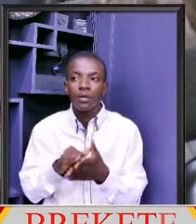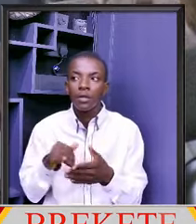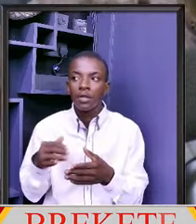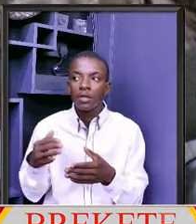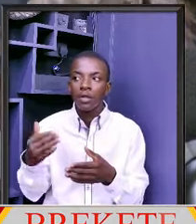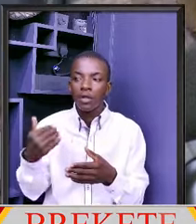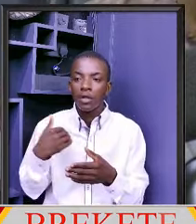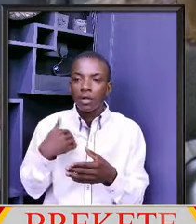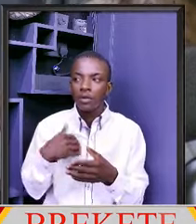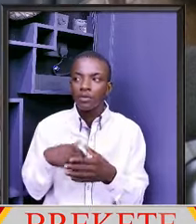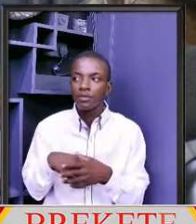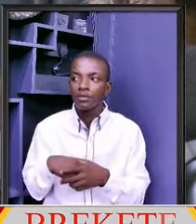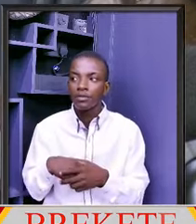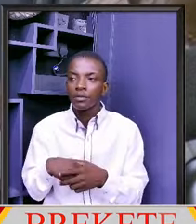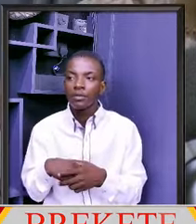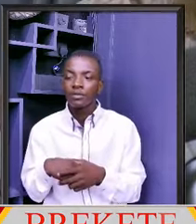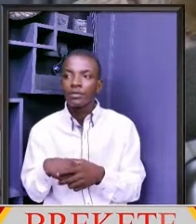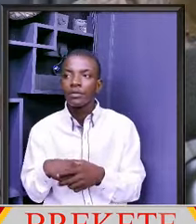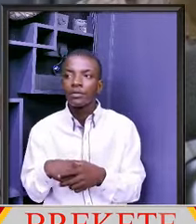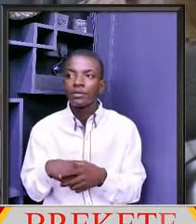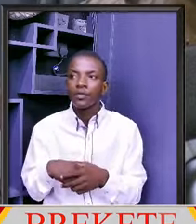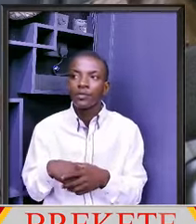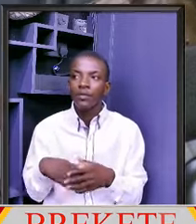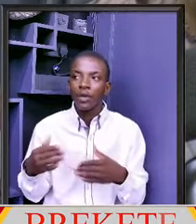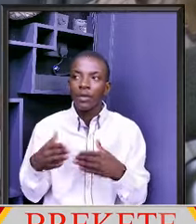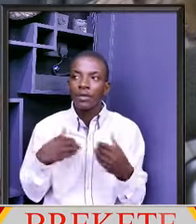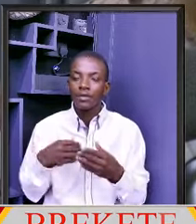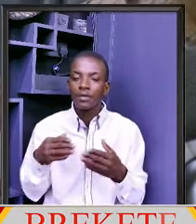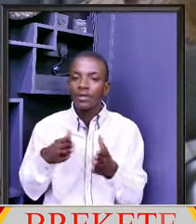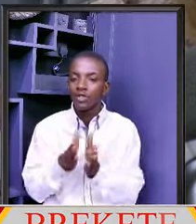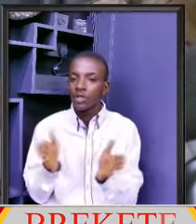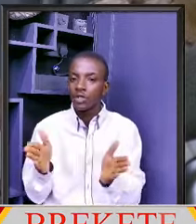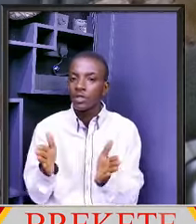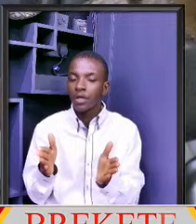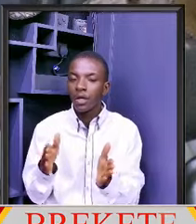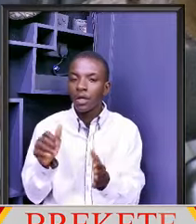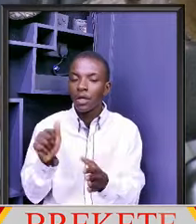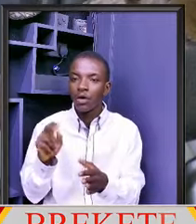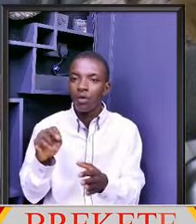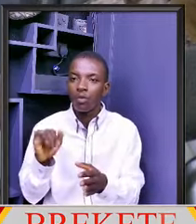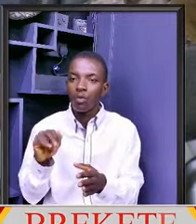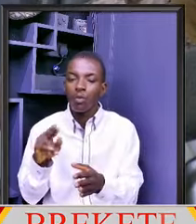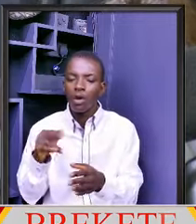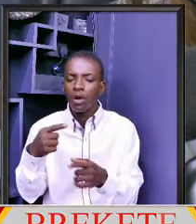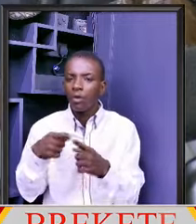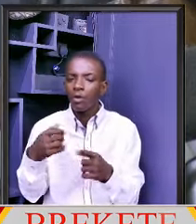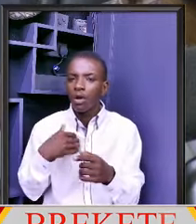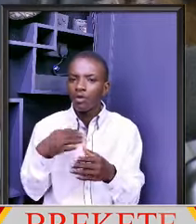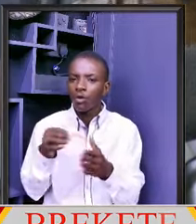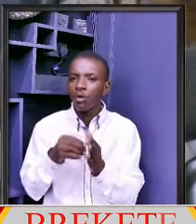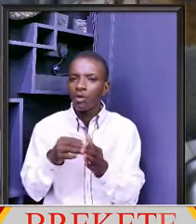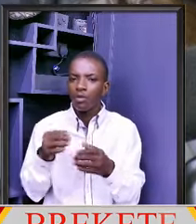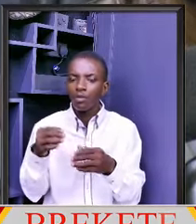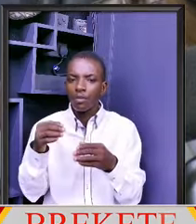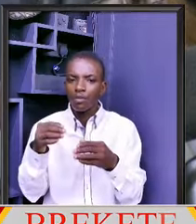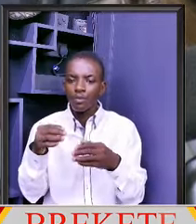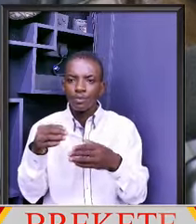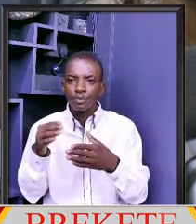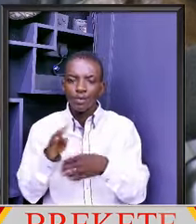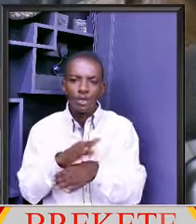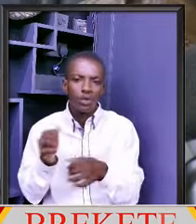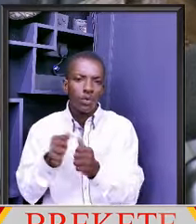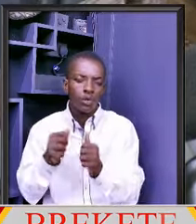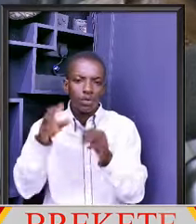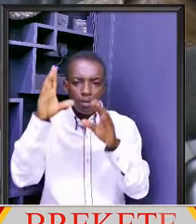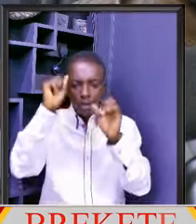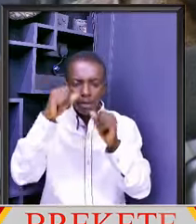being, so continue. Yes. I said, the case he reported is for General Akomoran. But we had our own business with the president, which I